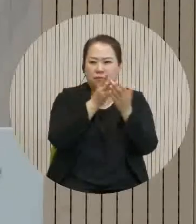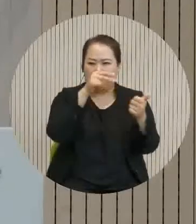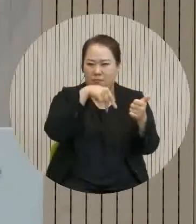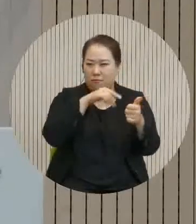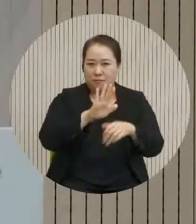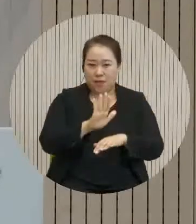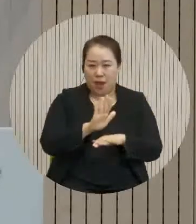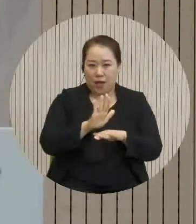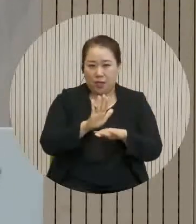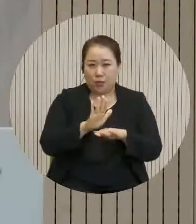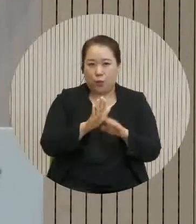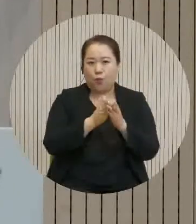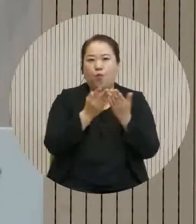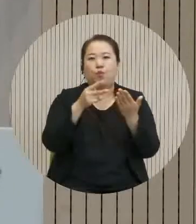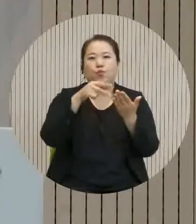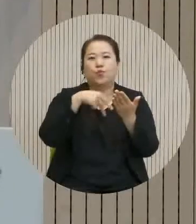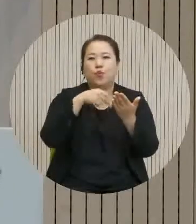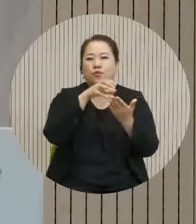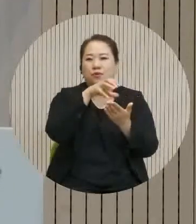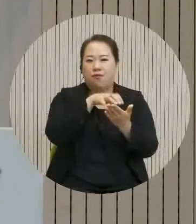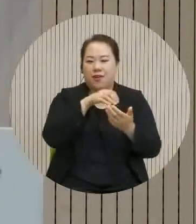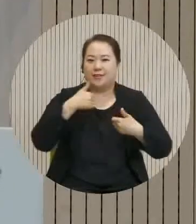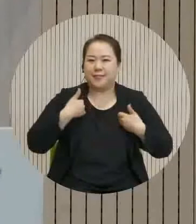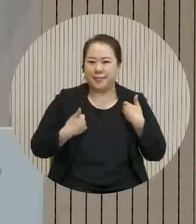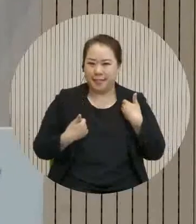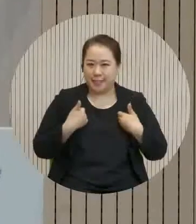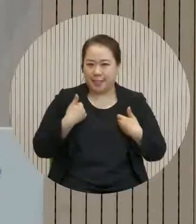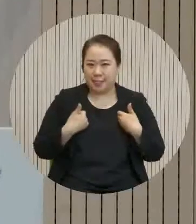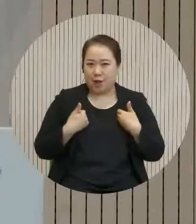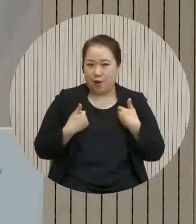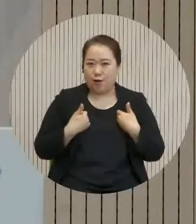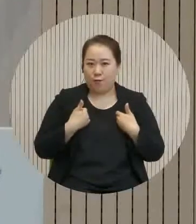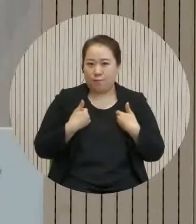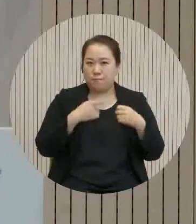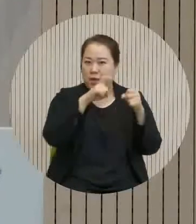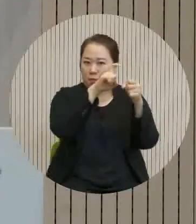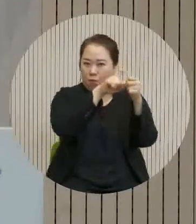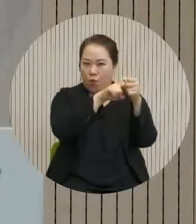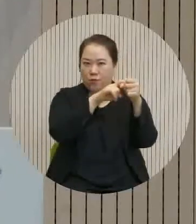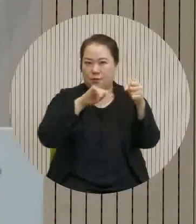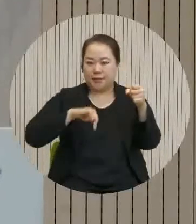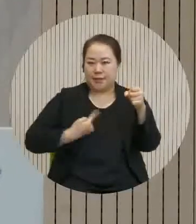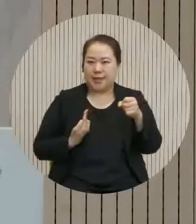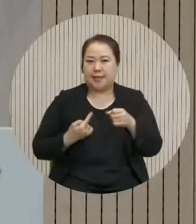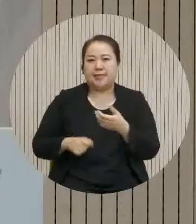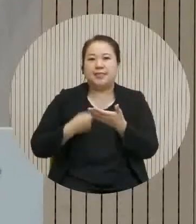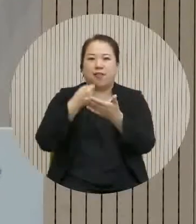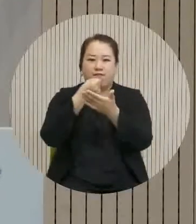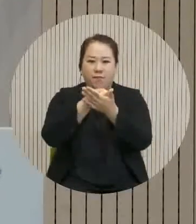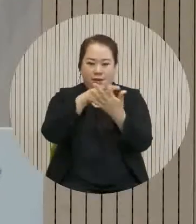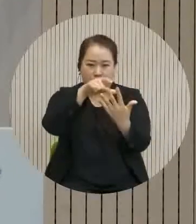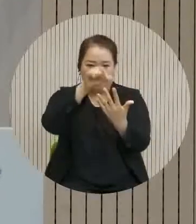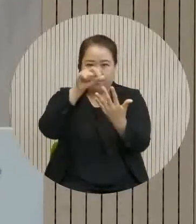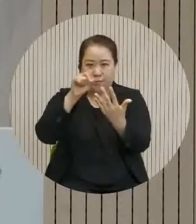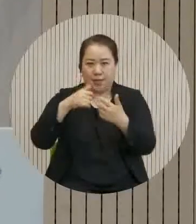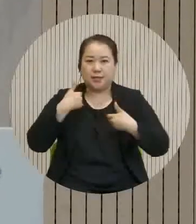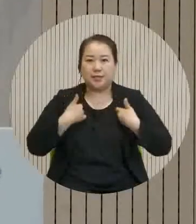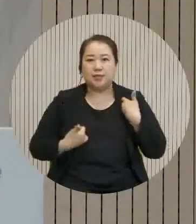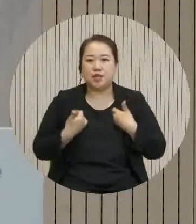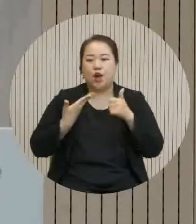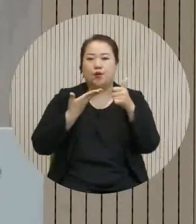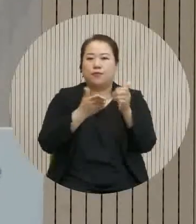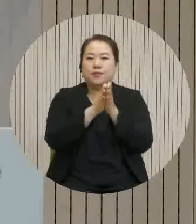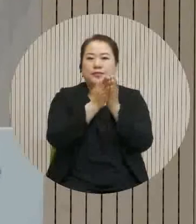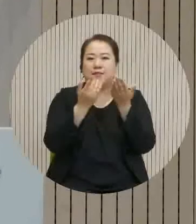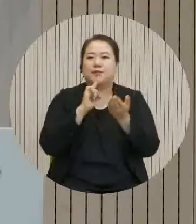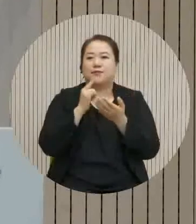Well, this is focusing more on the light reading that is pursued by the libraries. So it is more like a selective reading and is a good